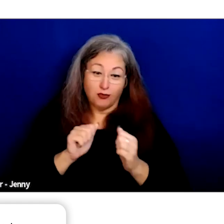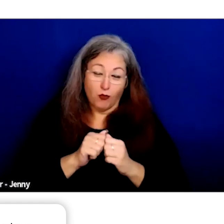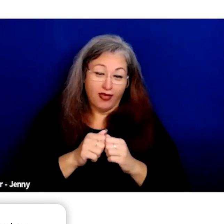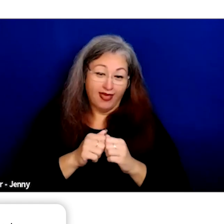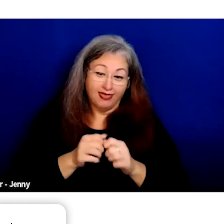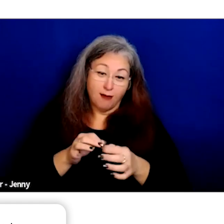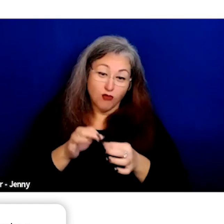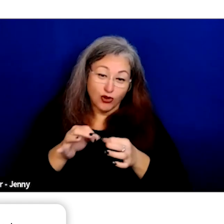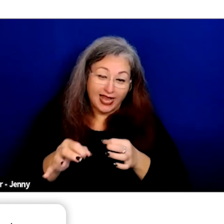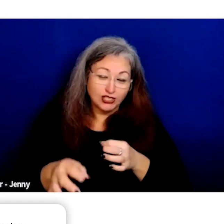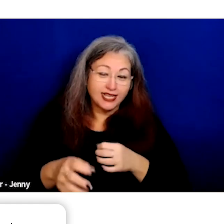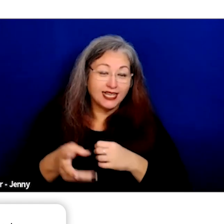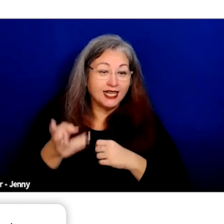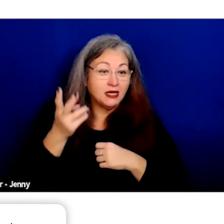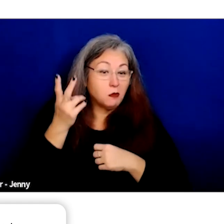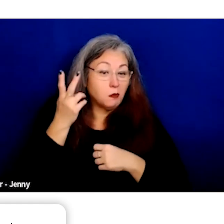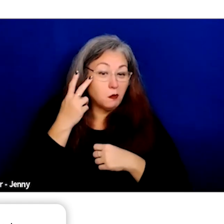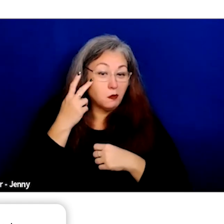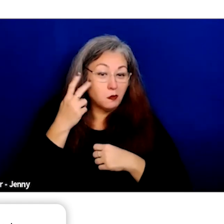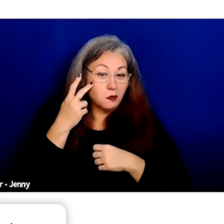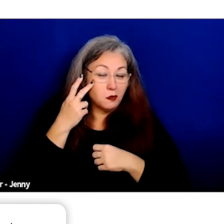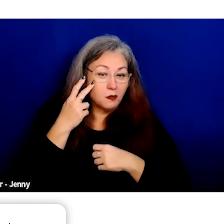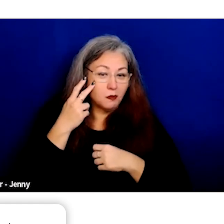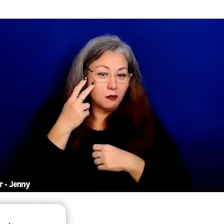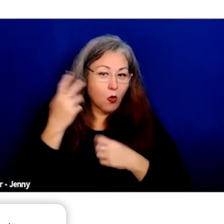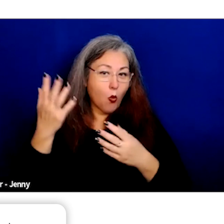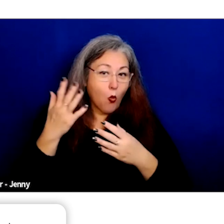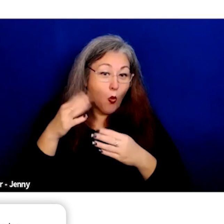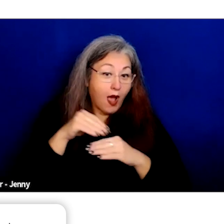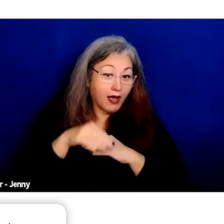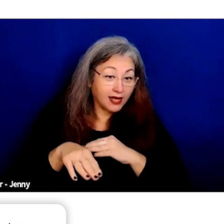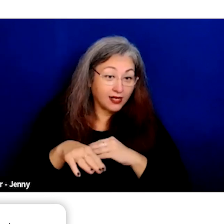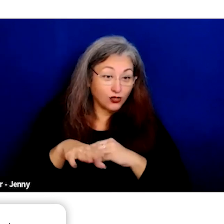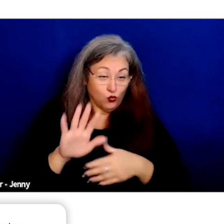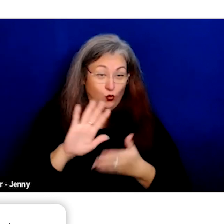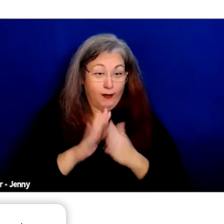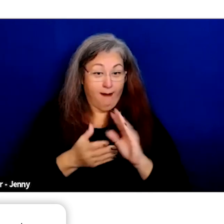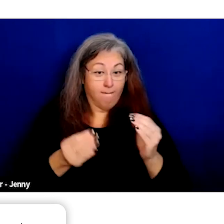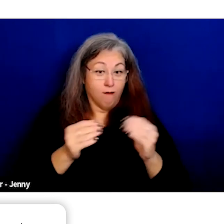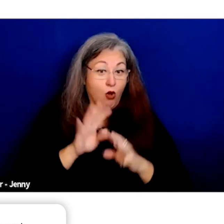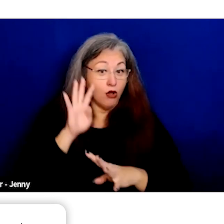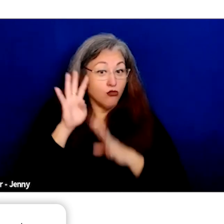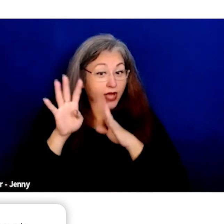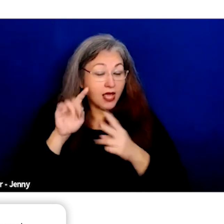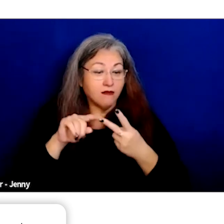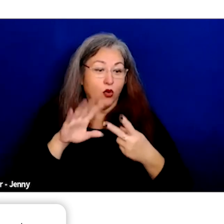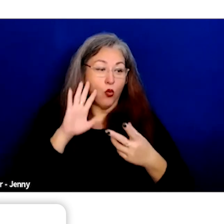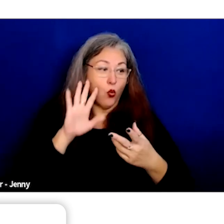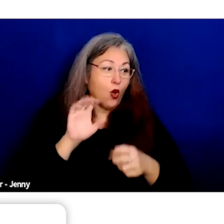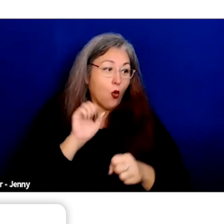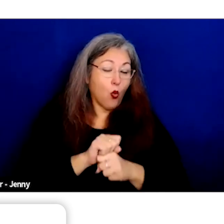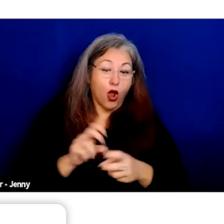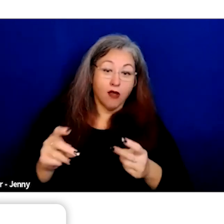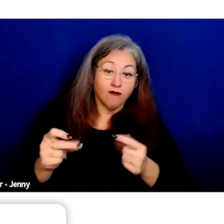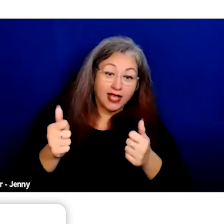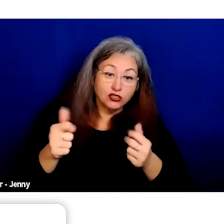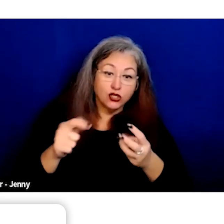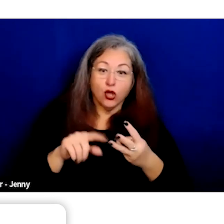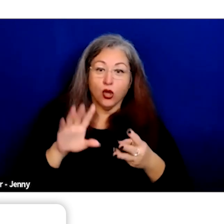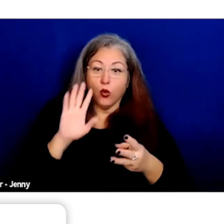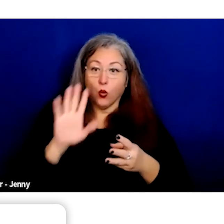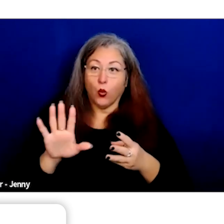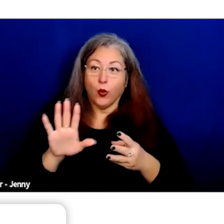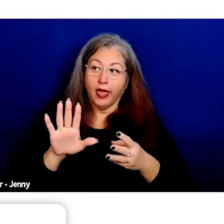and see what it inspires, right? Does it inspire you to be more creative? Does it inspire you to work quicker? Does it inspire you to